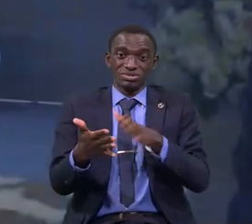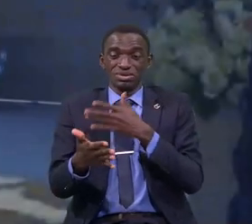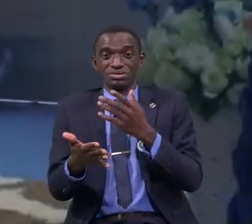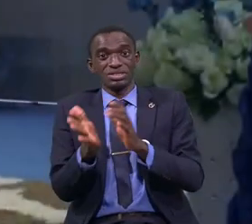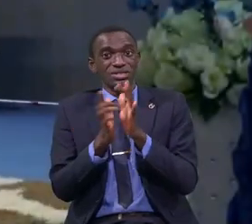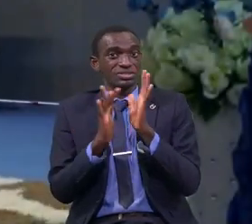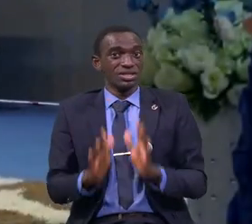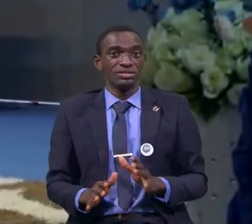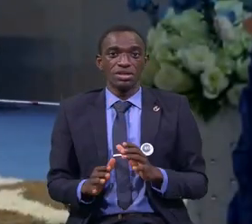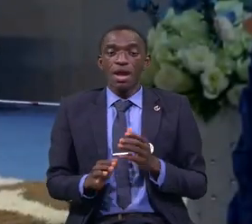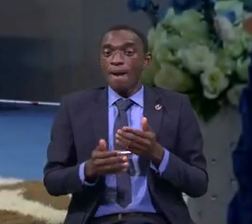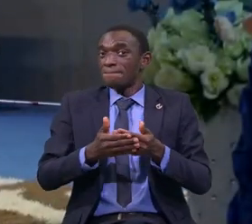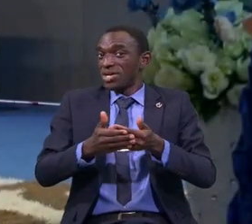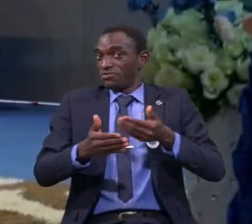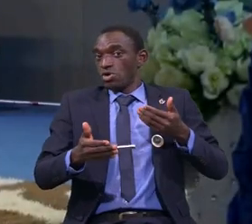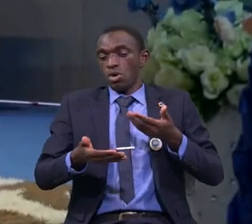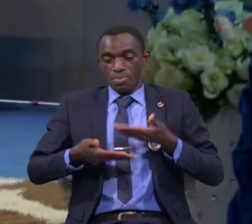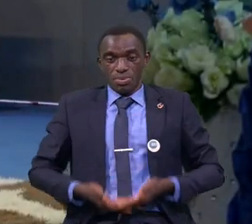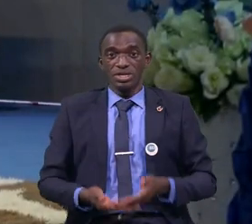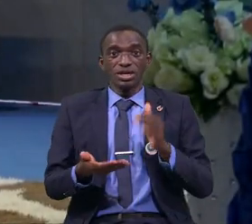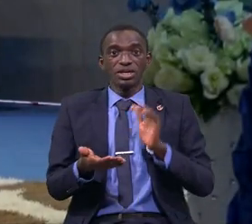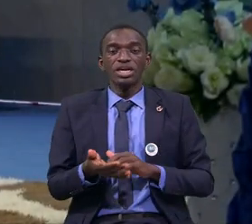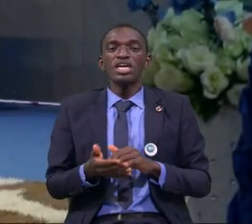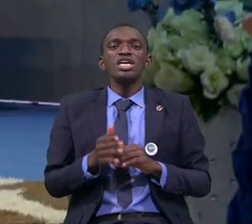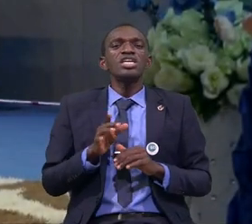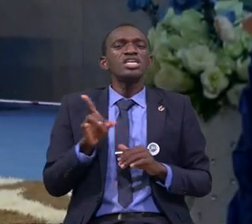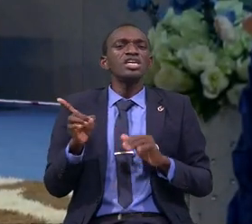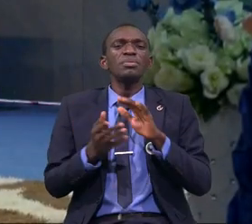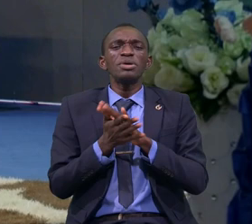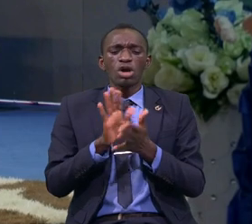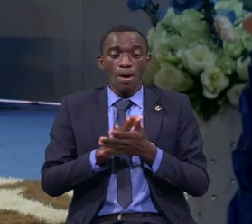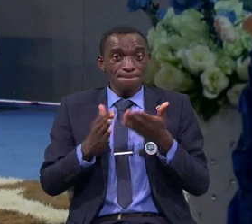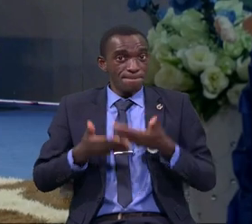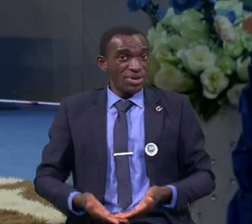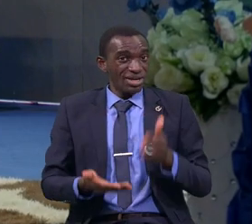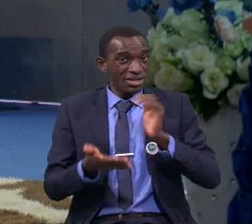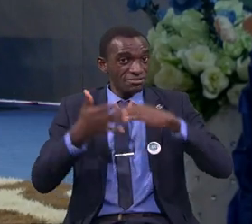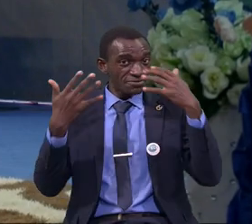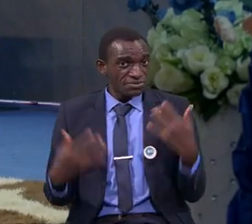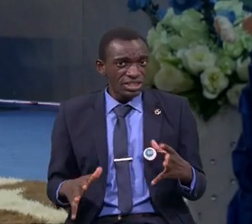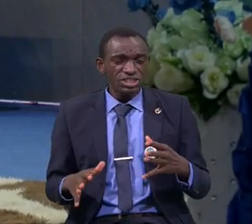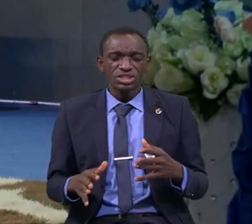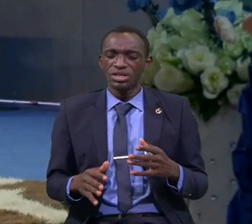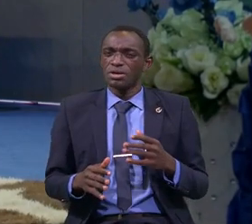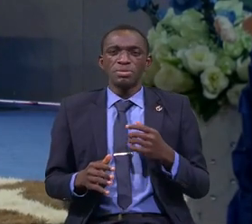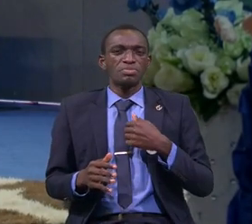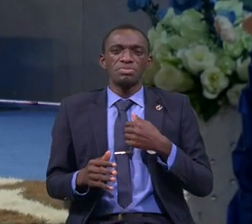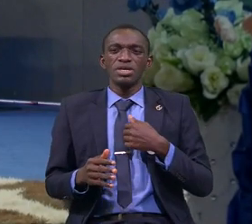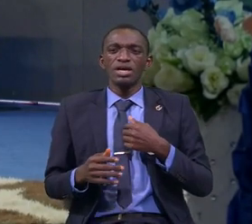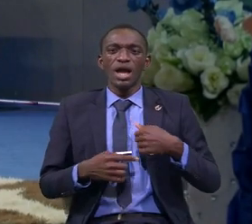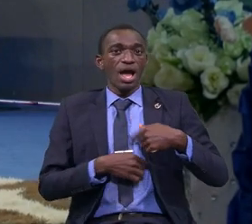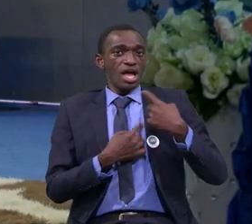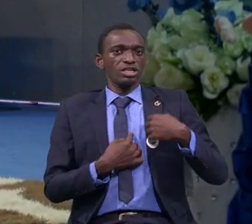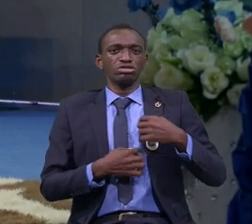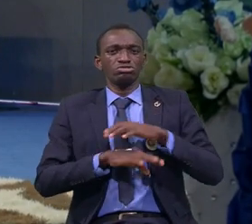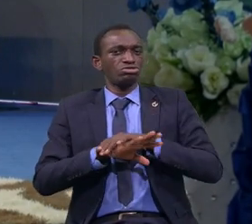Before I was born again, I became born again. And my heart didn't want to sing the songs